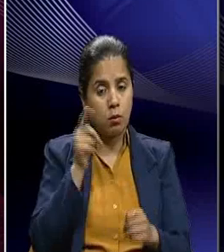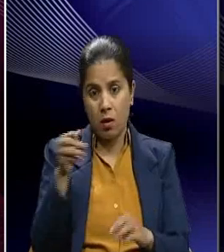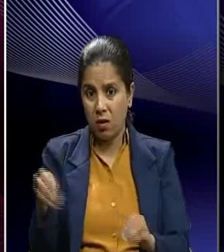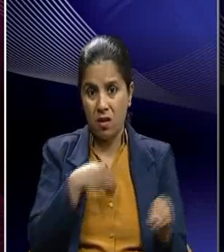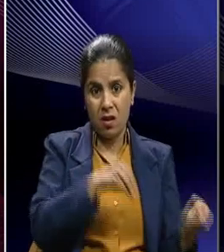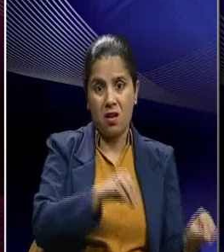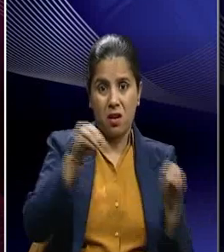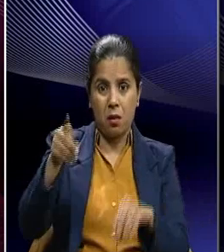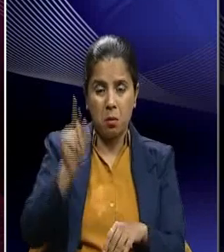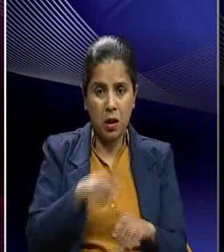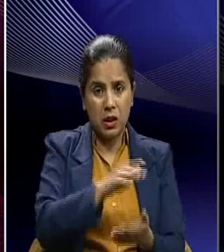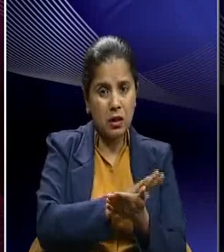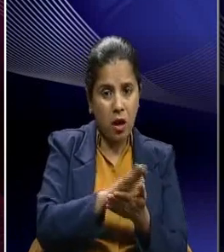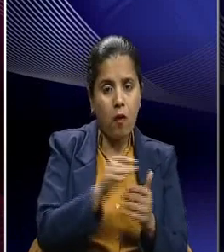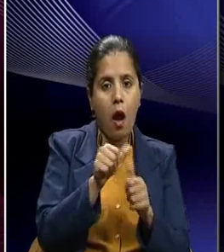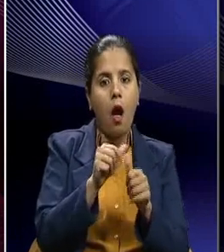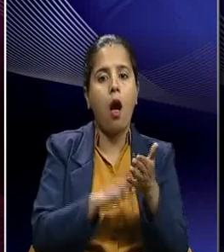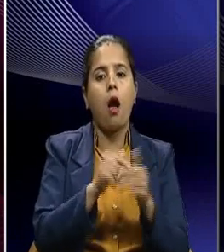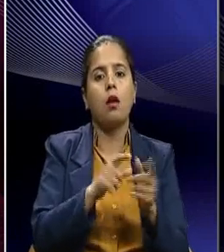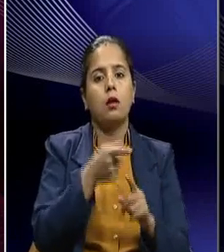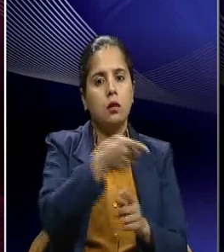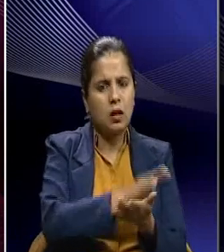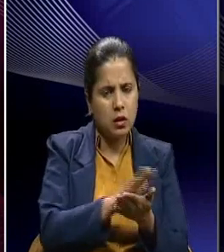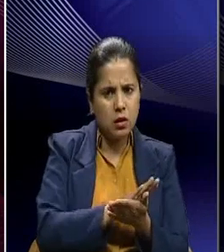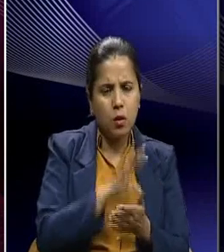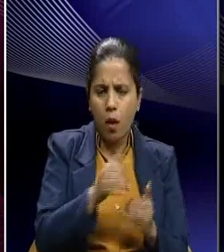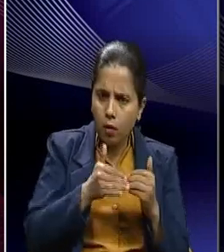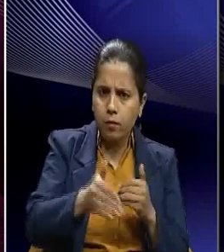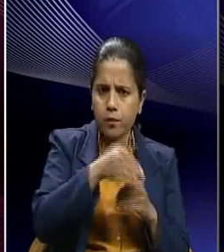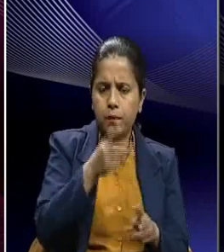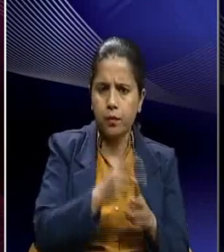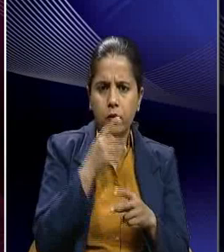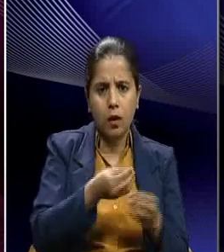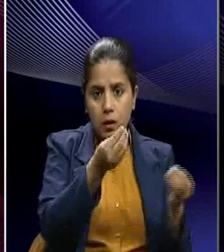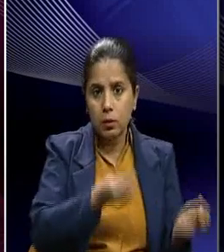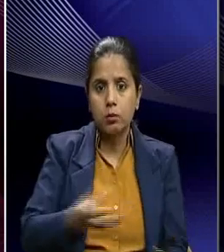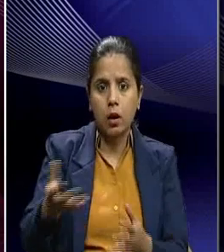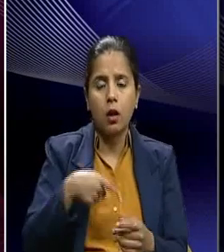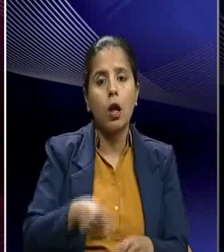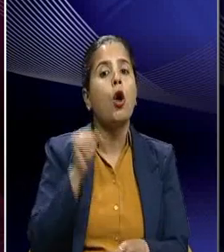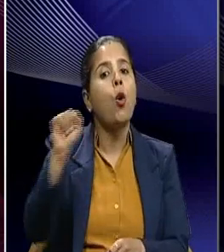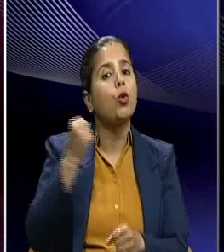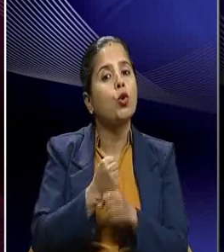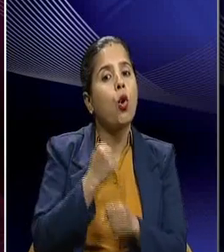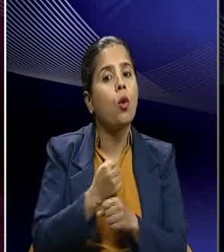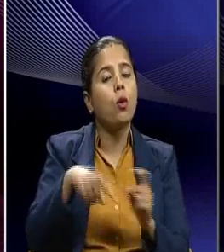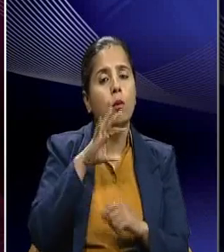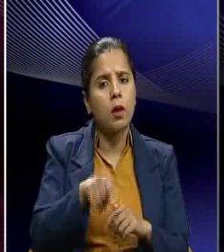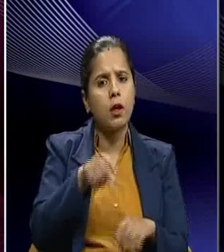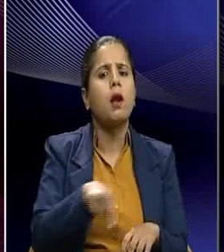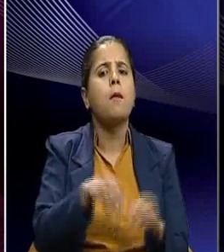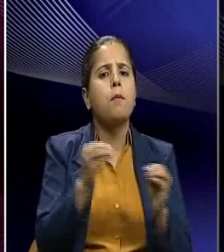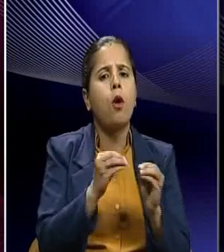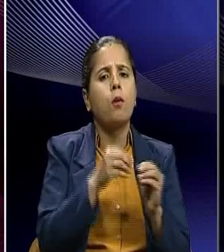was to be pasteurized in Anand. And for the continuation of this kind of a supply the government of Bombay entered into an agreement with